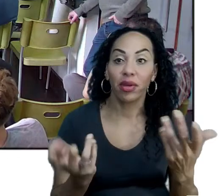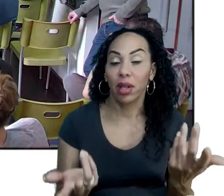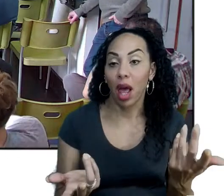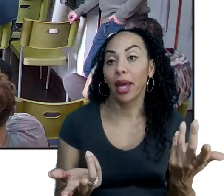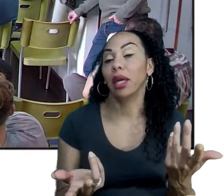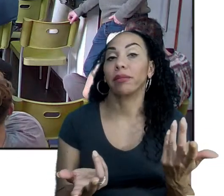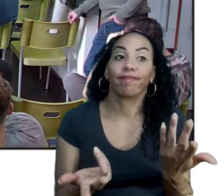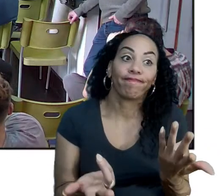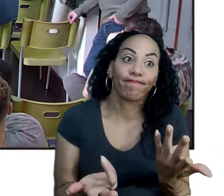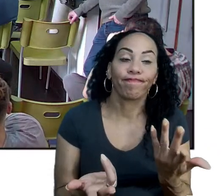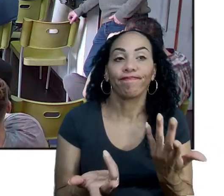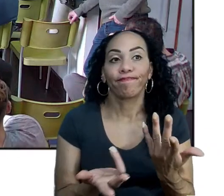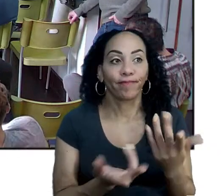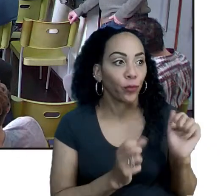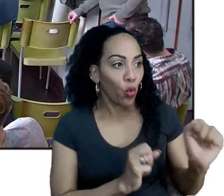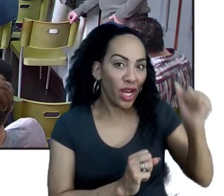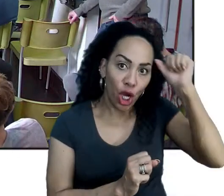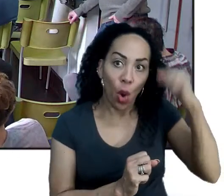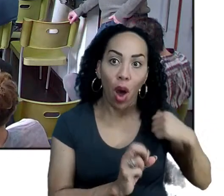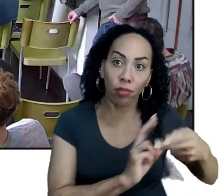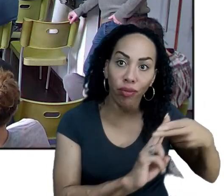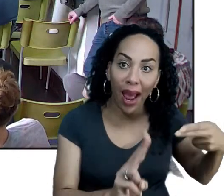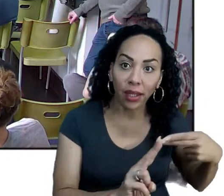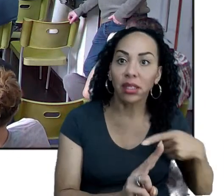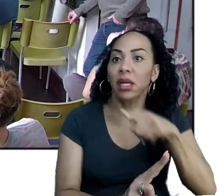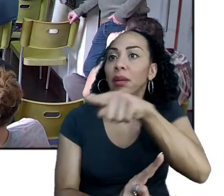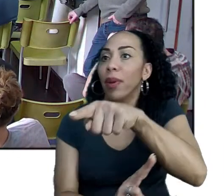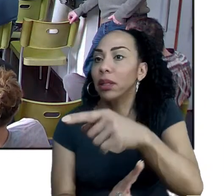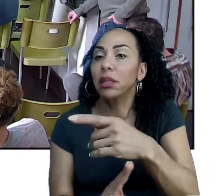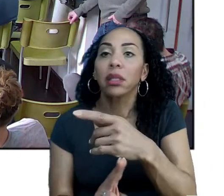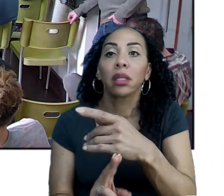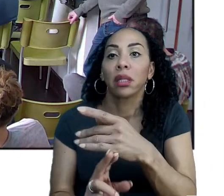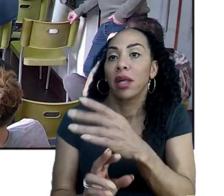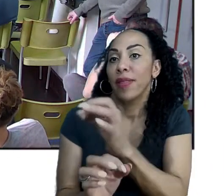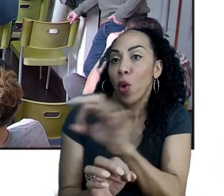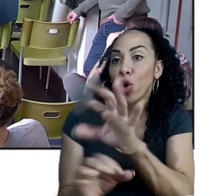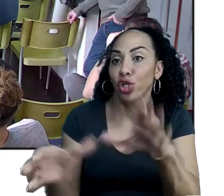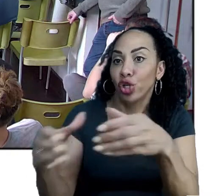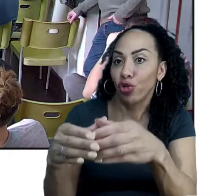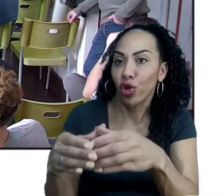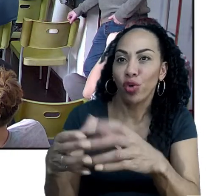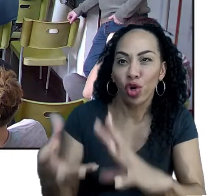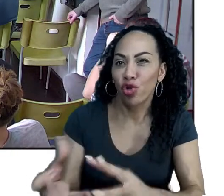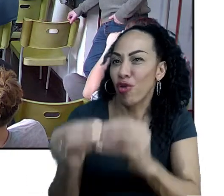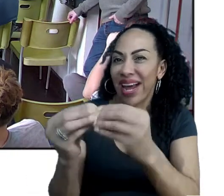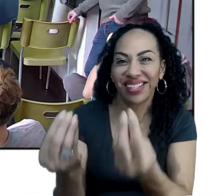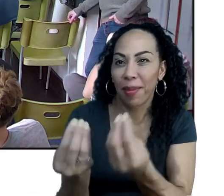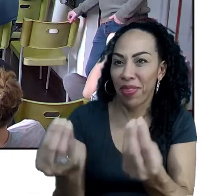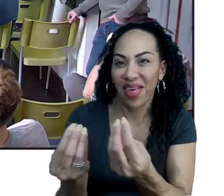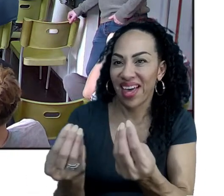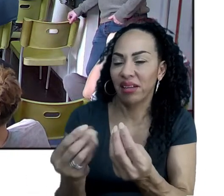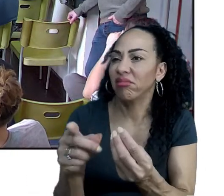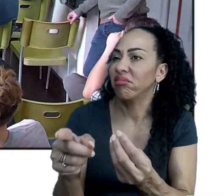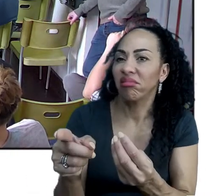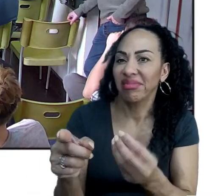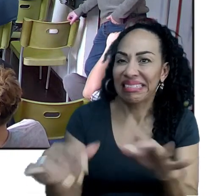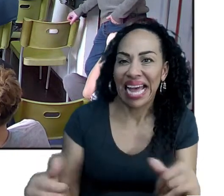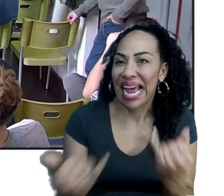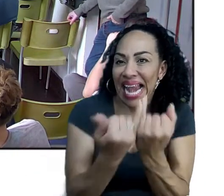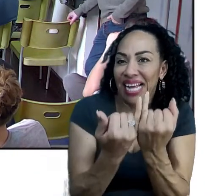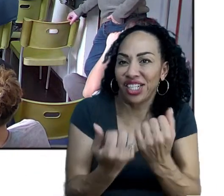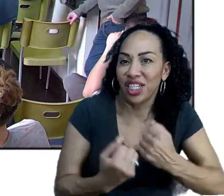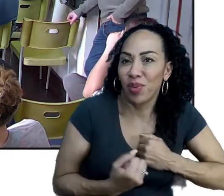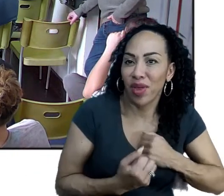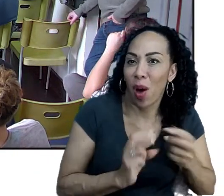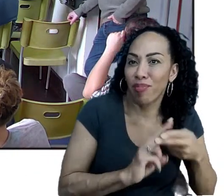Expression Orchestra, where someone would propose something and it goes against something that we kind of pitched.